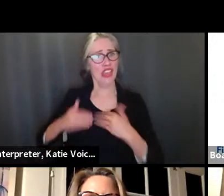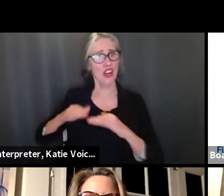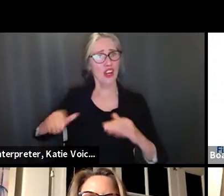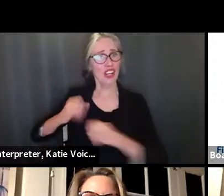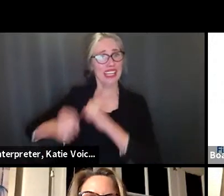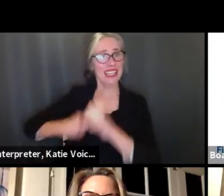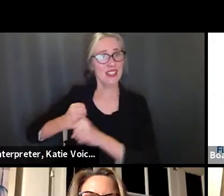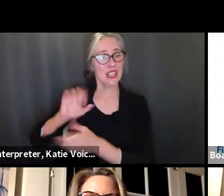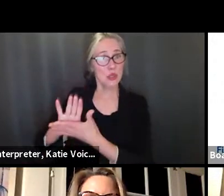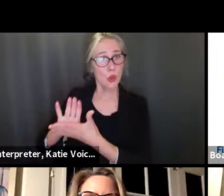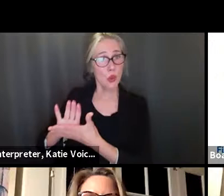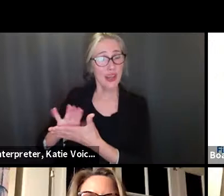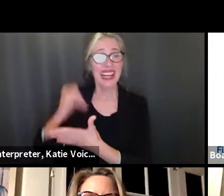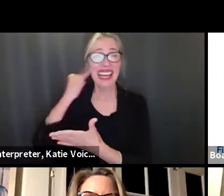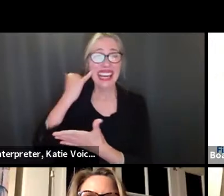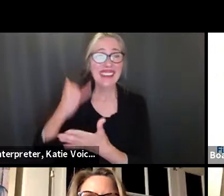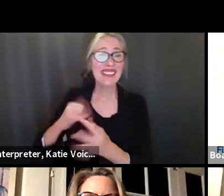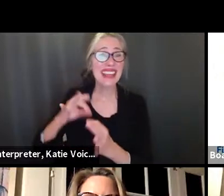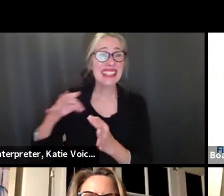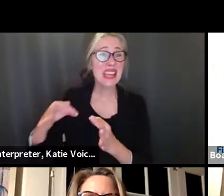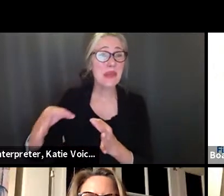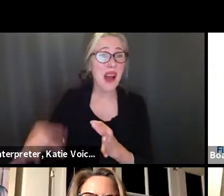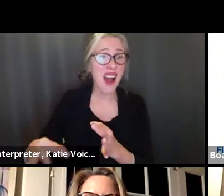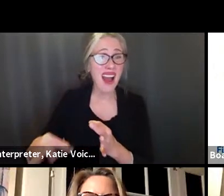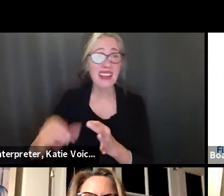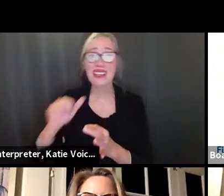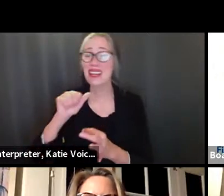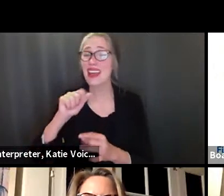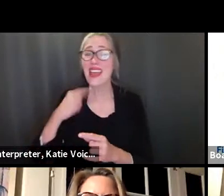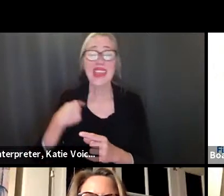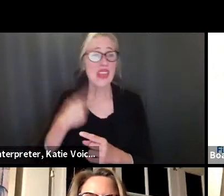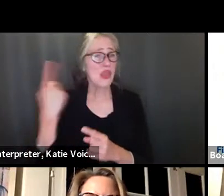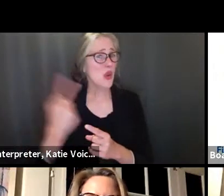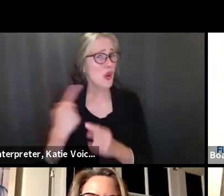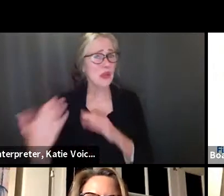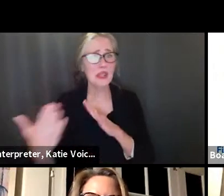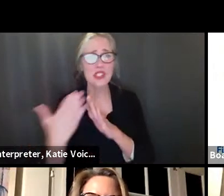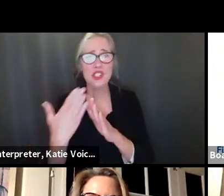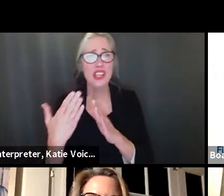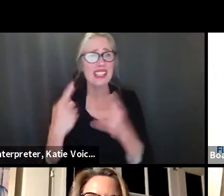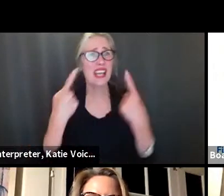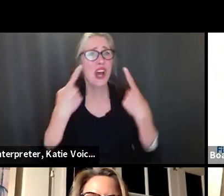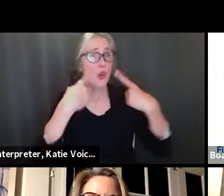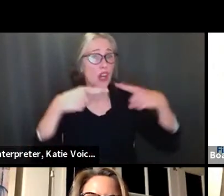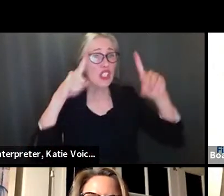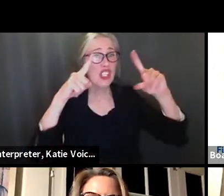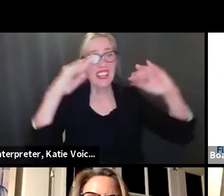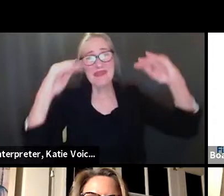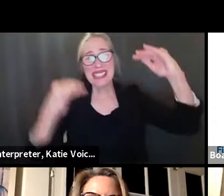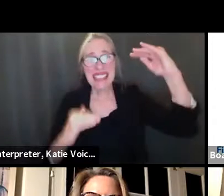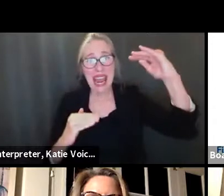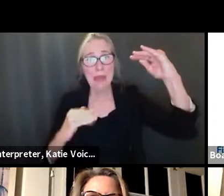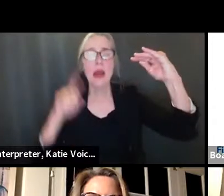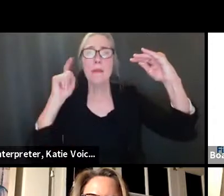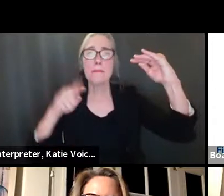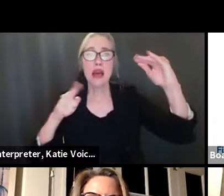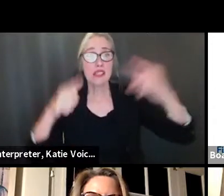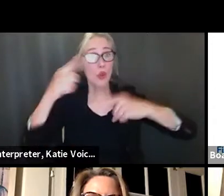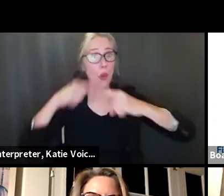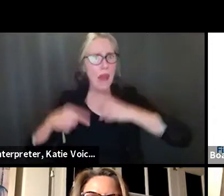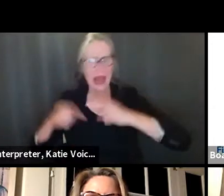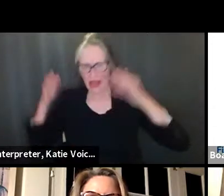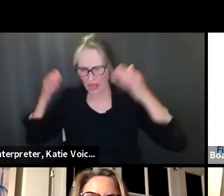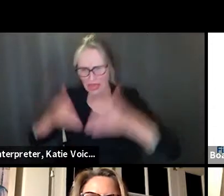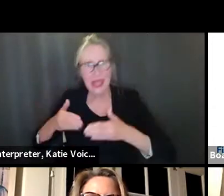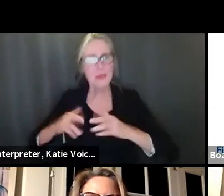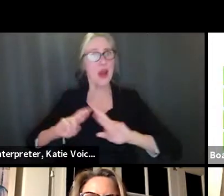behind tend to stay behind, and therefore the only way to address the achievement gap is to concentrate on the readiness gap. Next